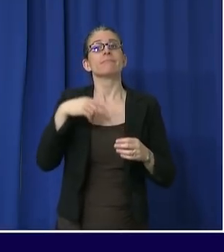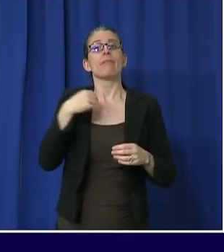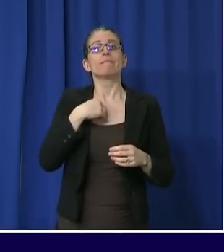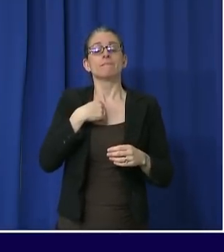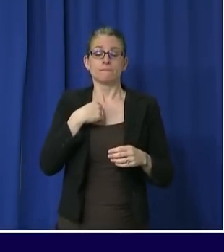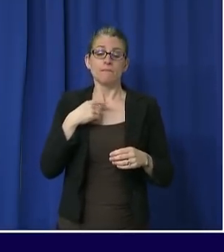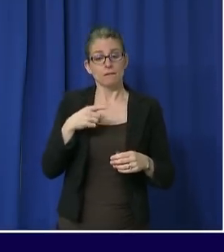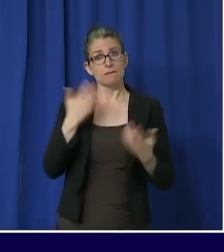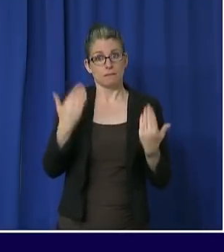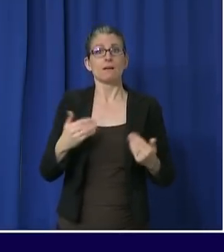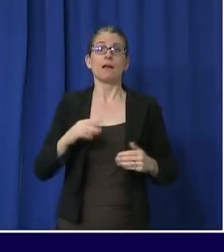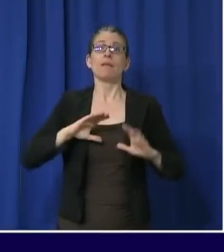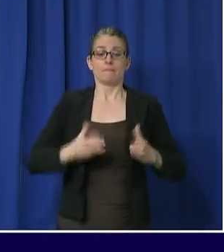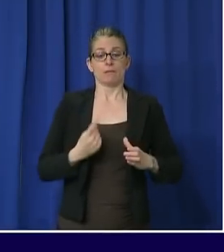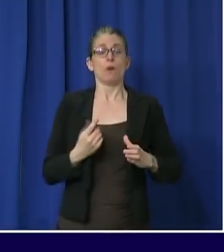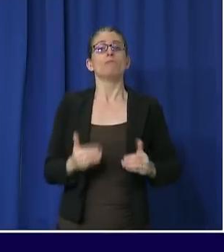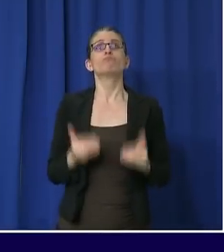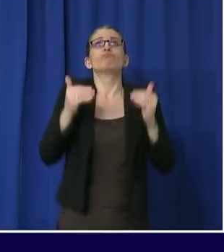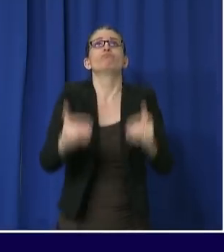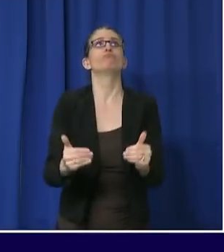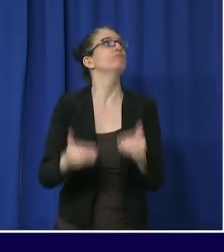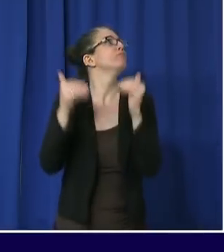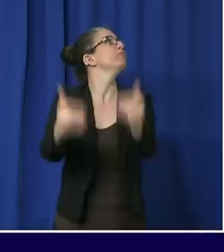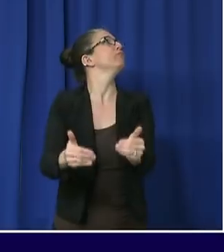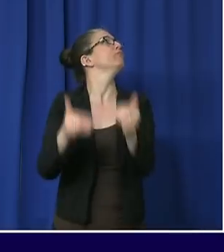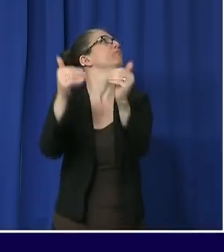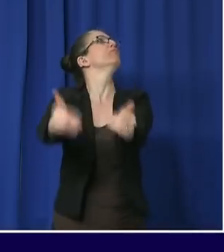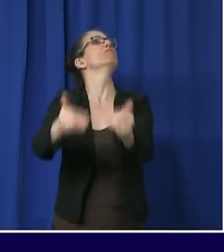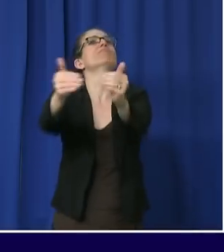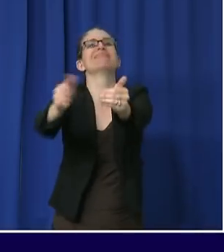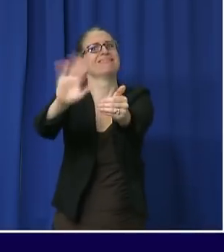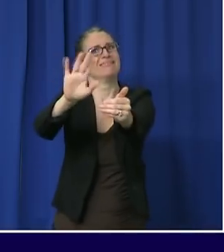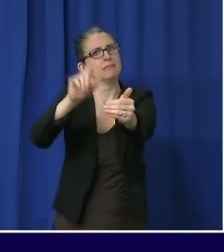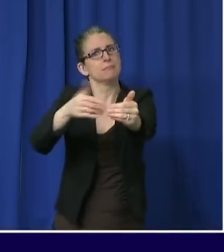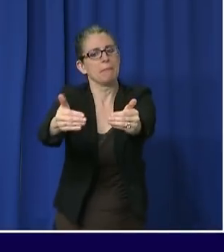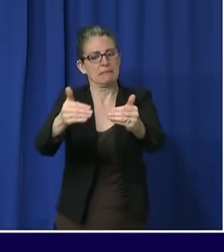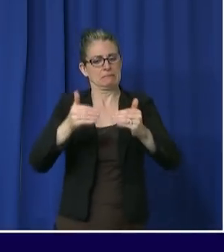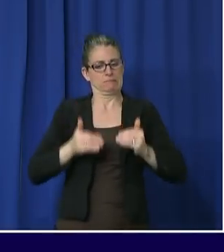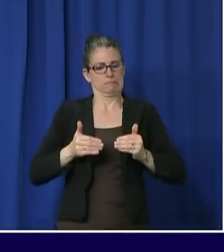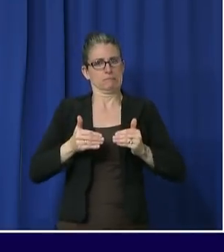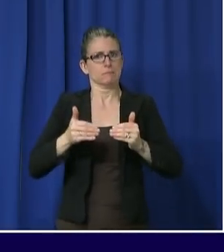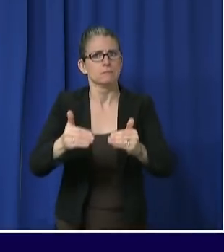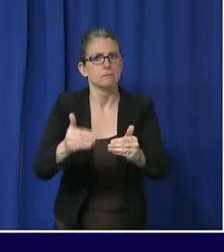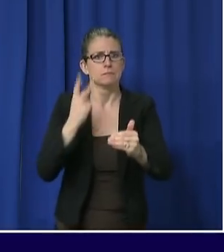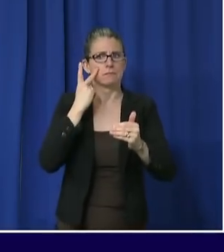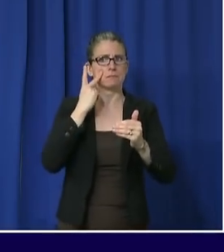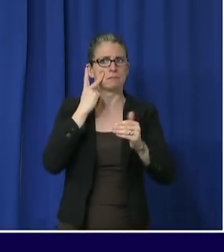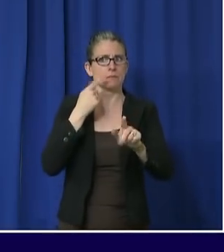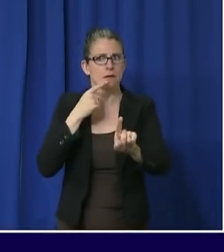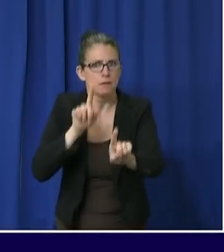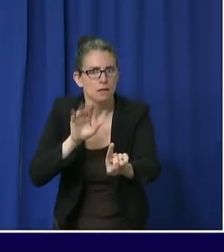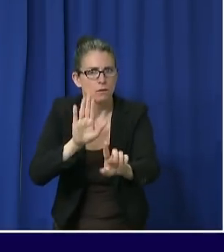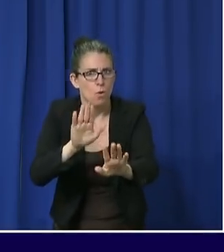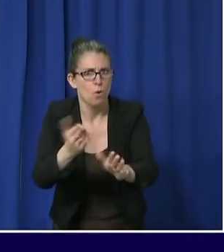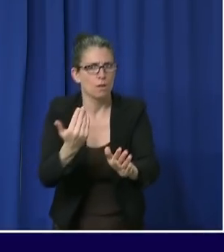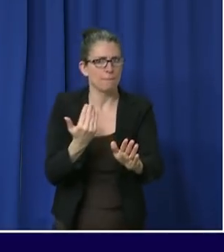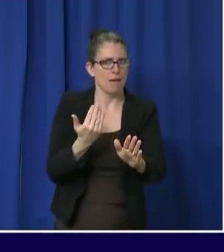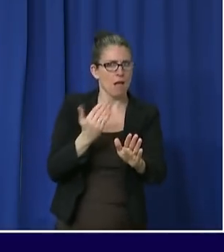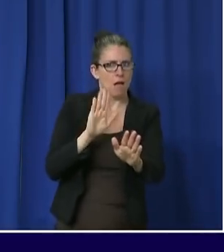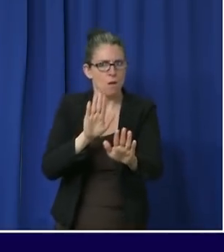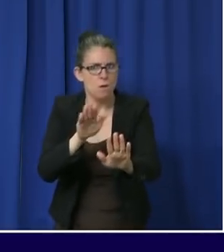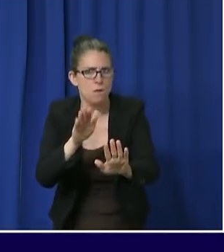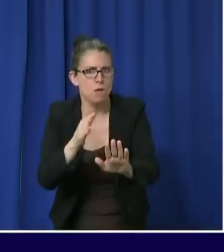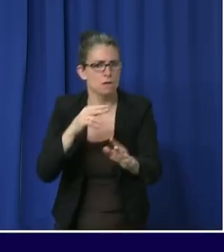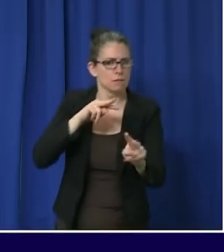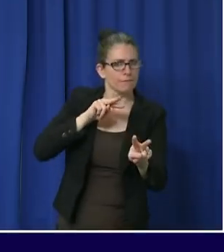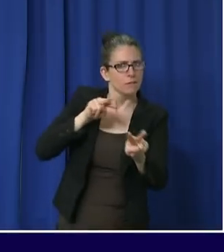of the data because we want to make sure that if a secondary spike were to occur, that we're able to spot it and